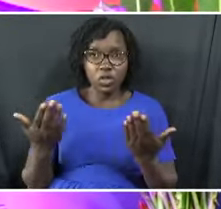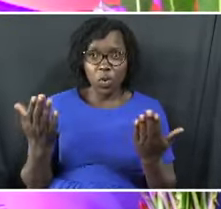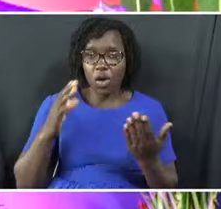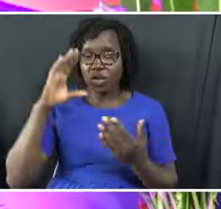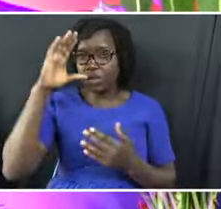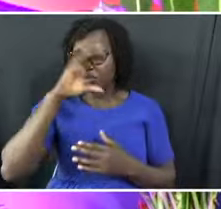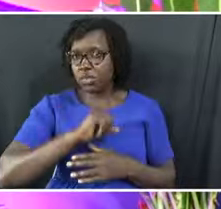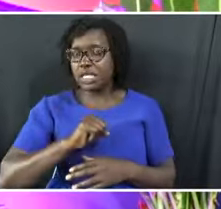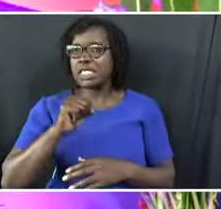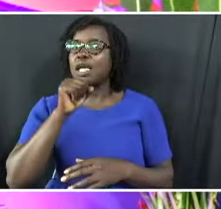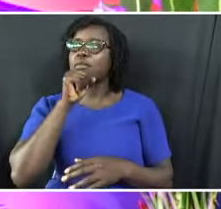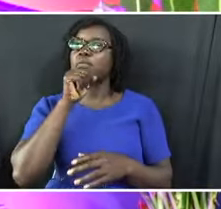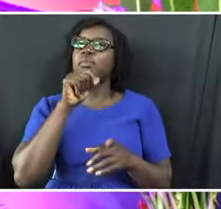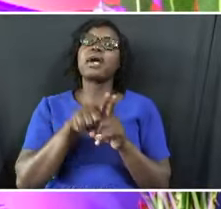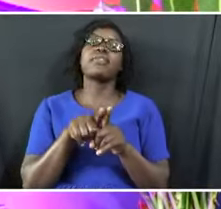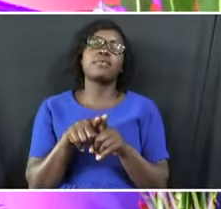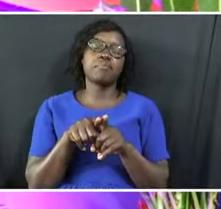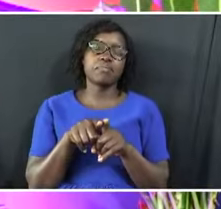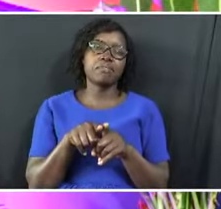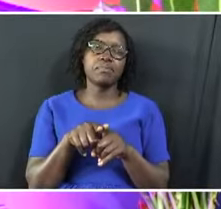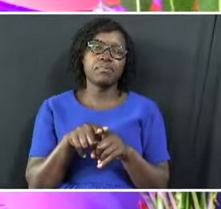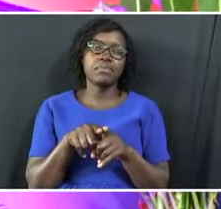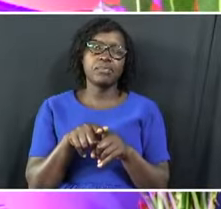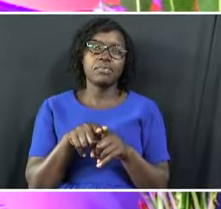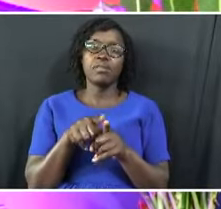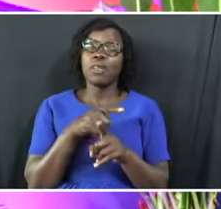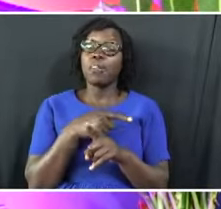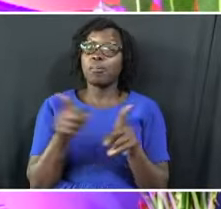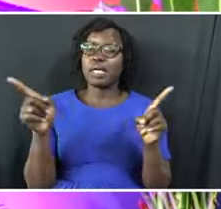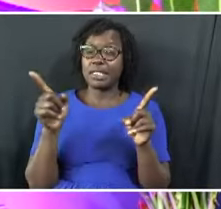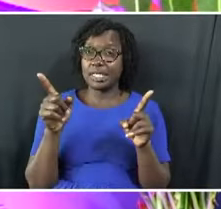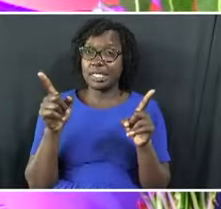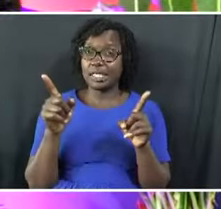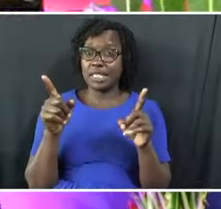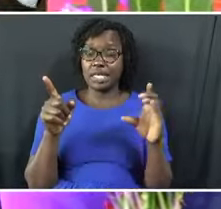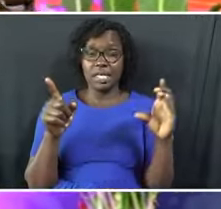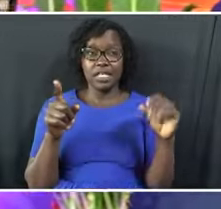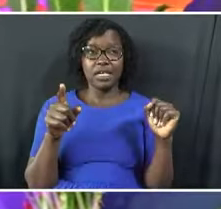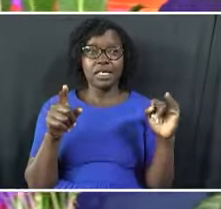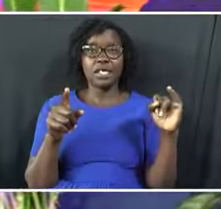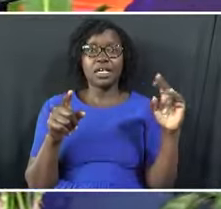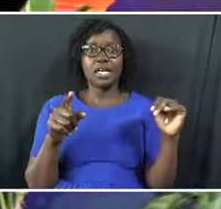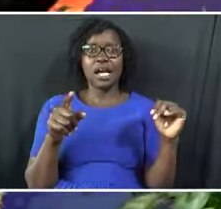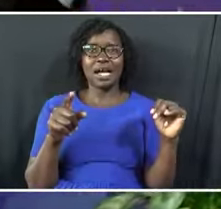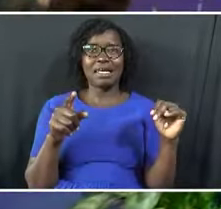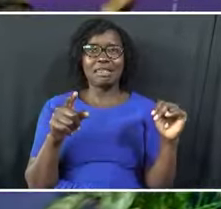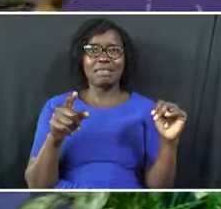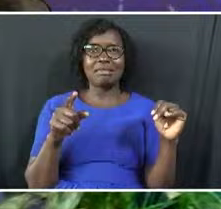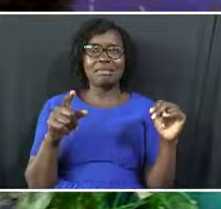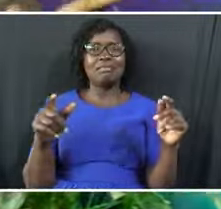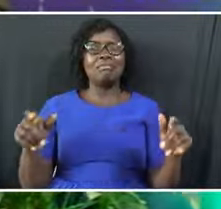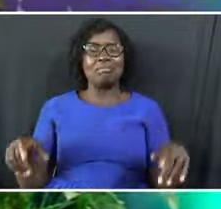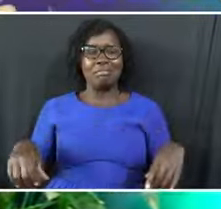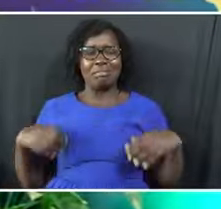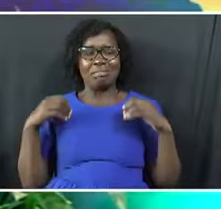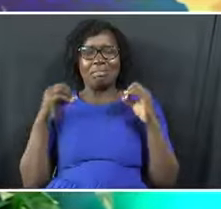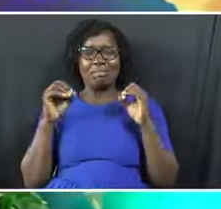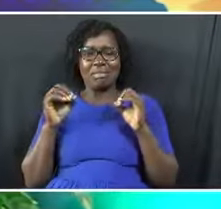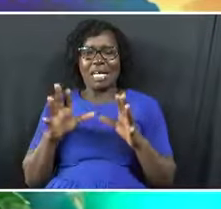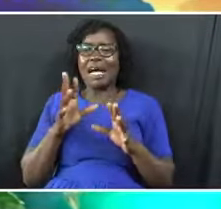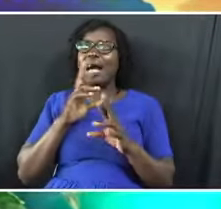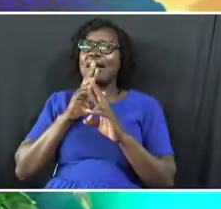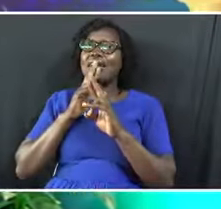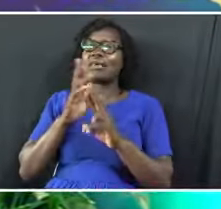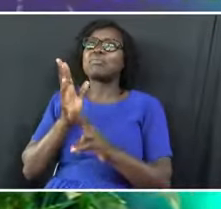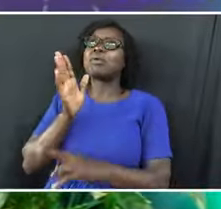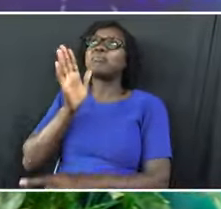missing of apple. But because of Cain, his arrogance, he's responding back